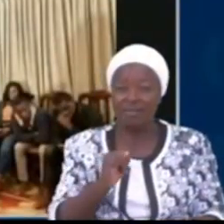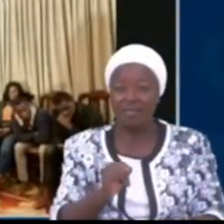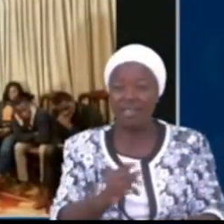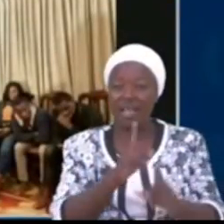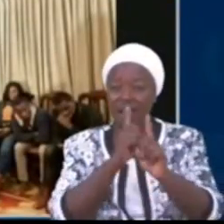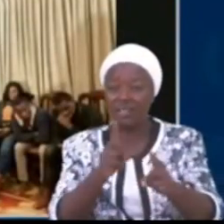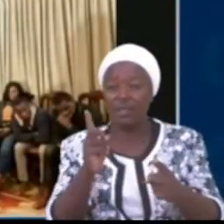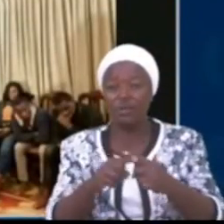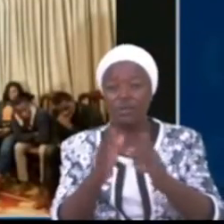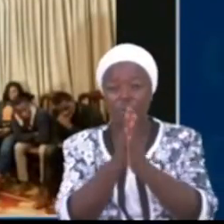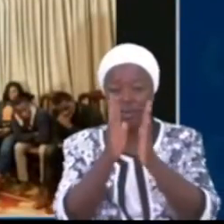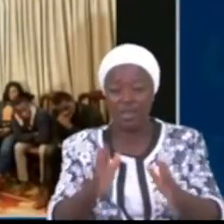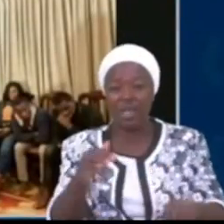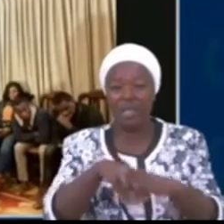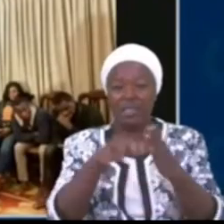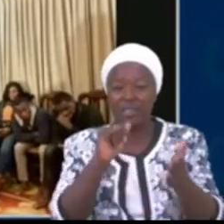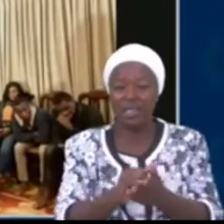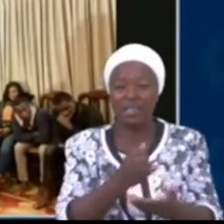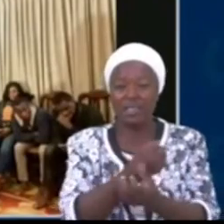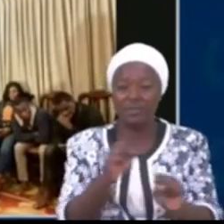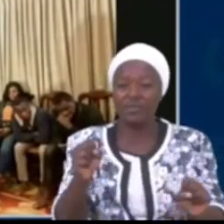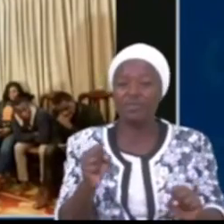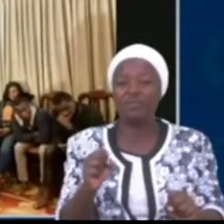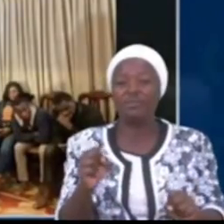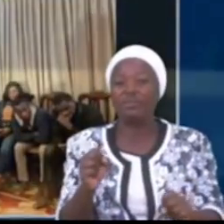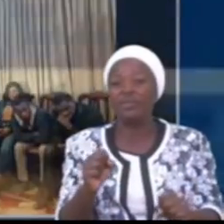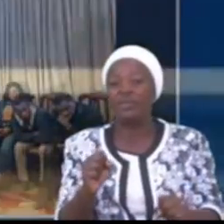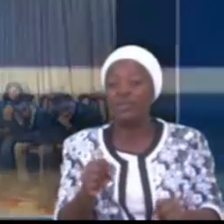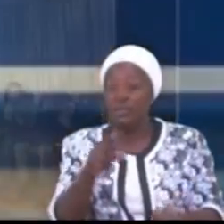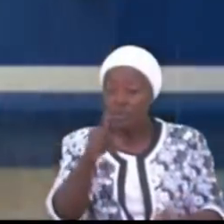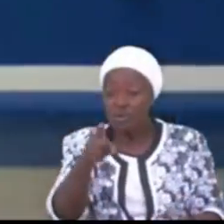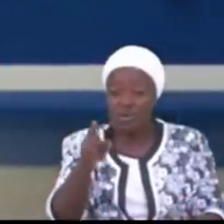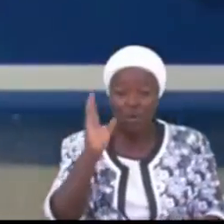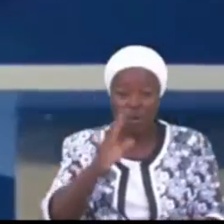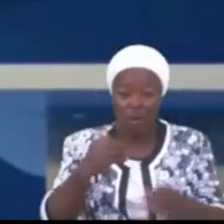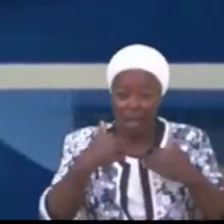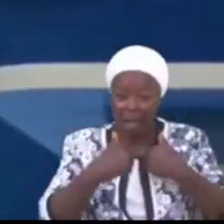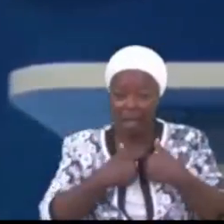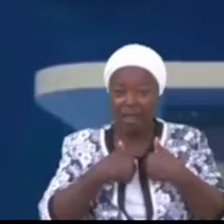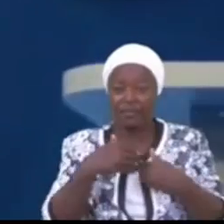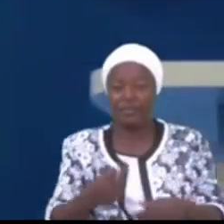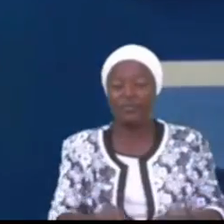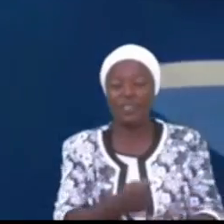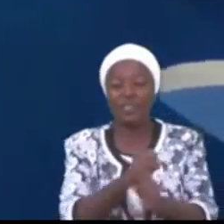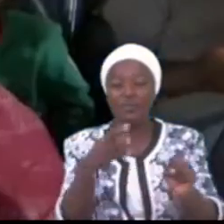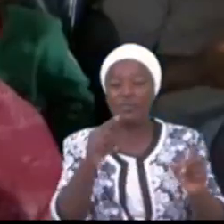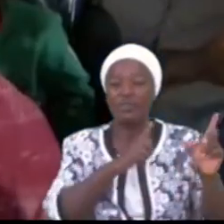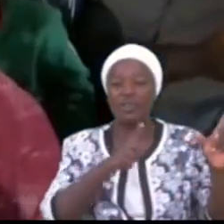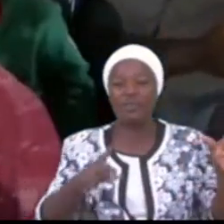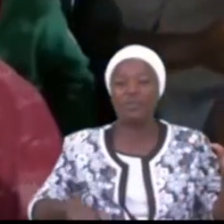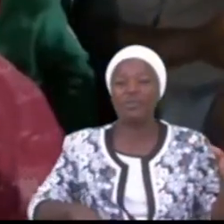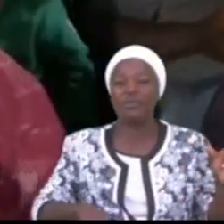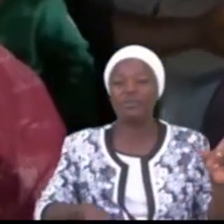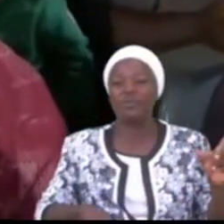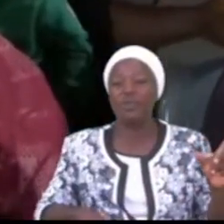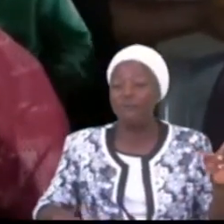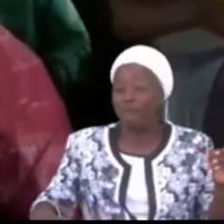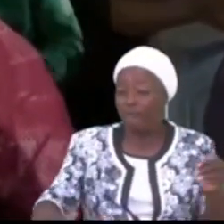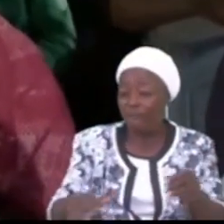to prayer in that salvation. You will have the salvation of the Lord.